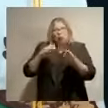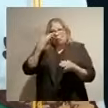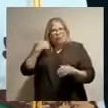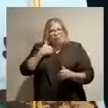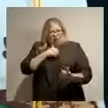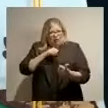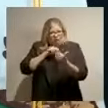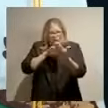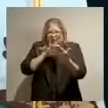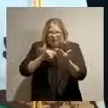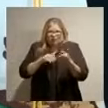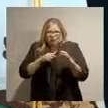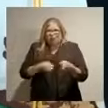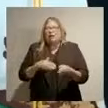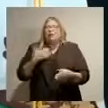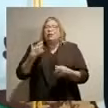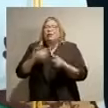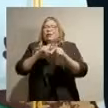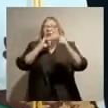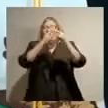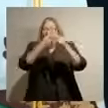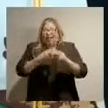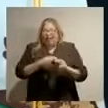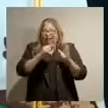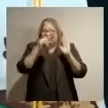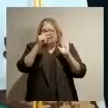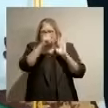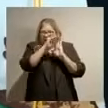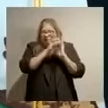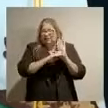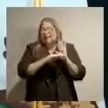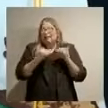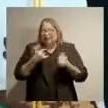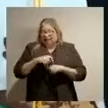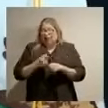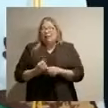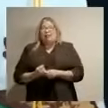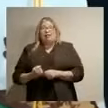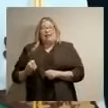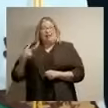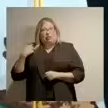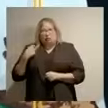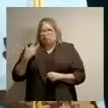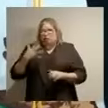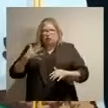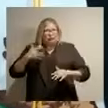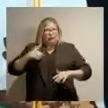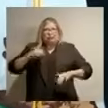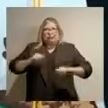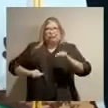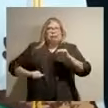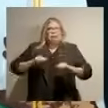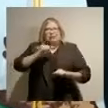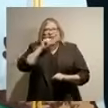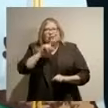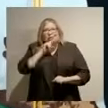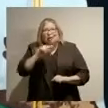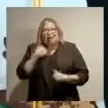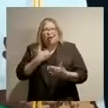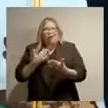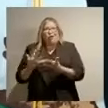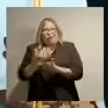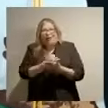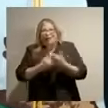taking, but I just want to highlight that at this time last year, there was significant uncertainty built into our revenue forecast, as the